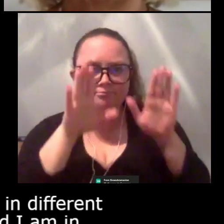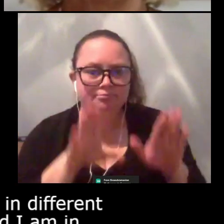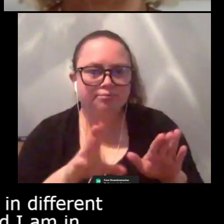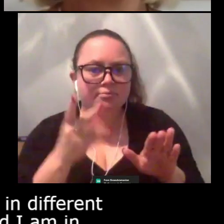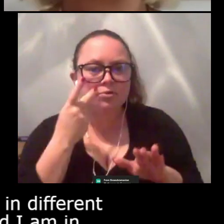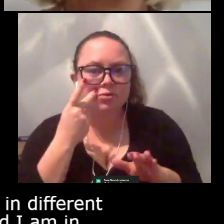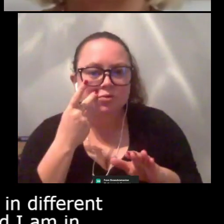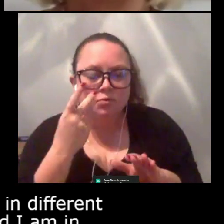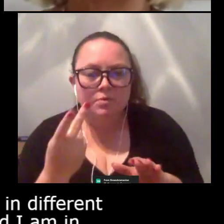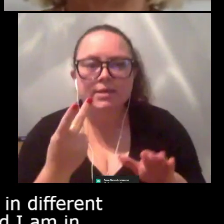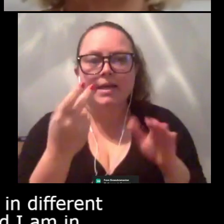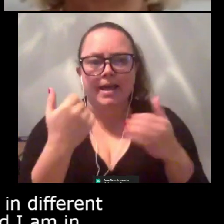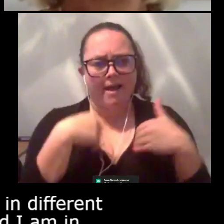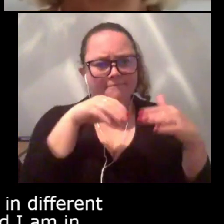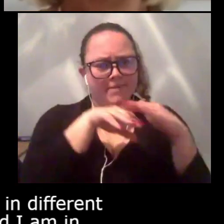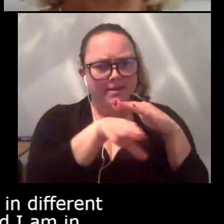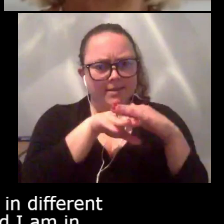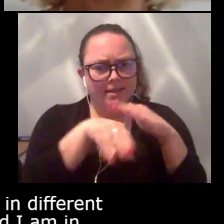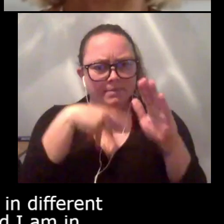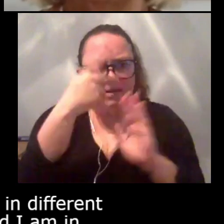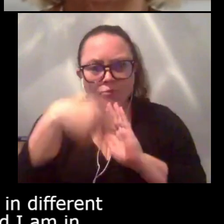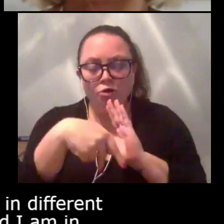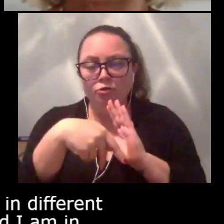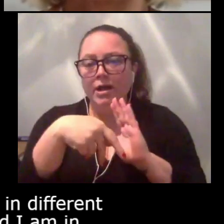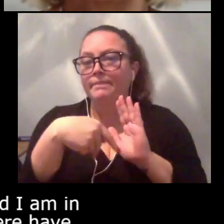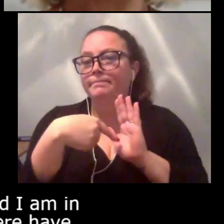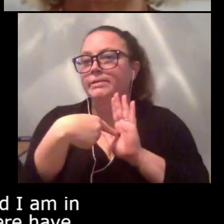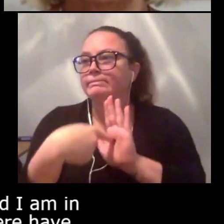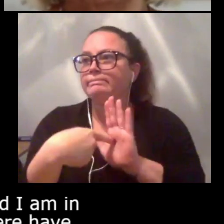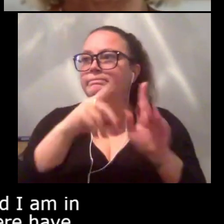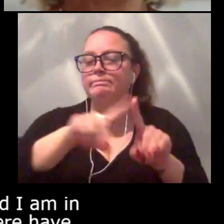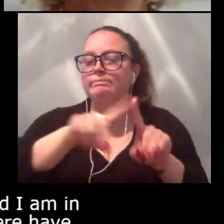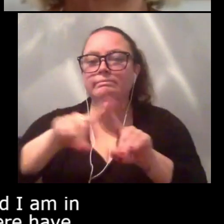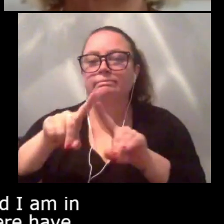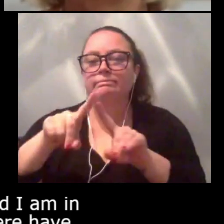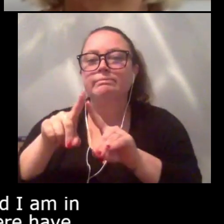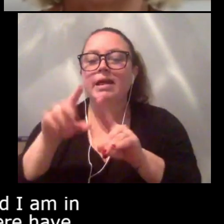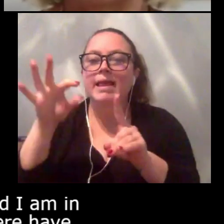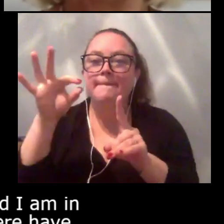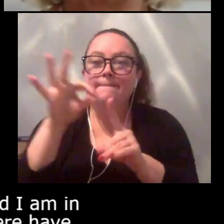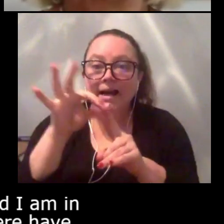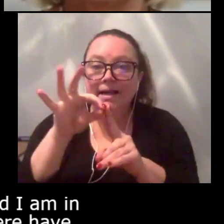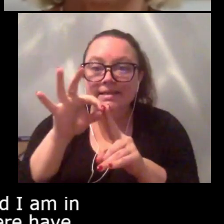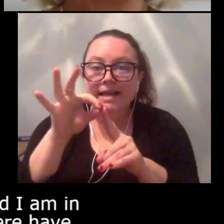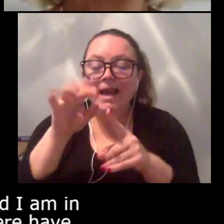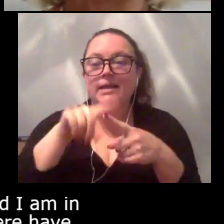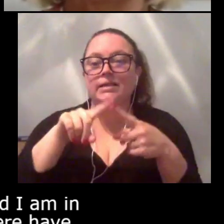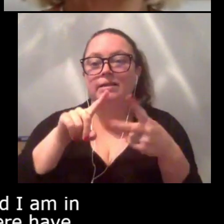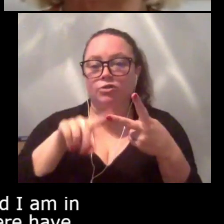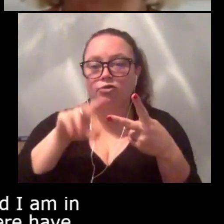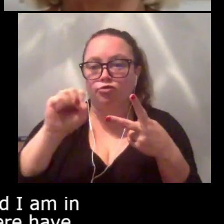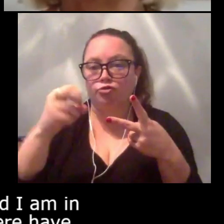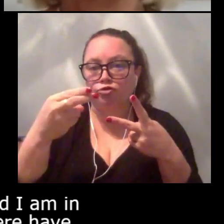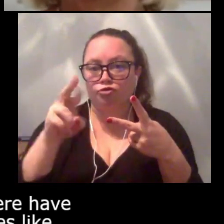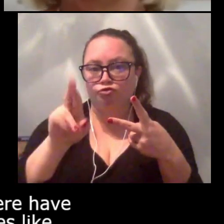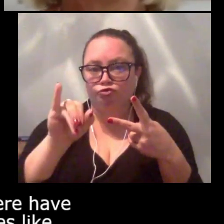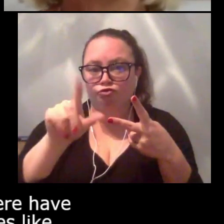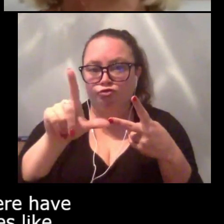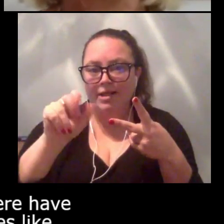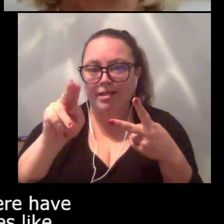accessibility programs, for example, in countries like Pakistan and Sri Lanka, and there has been quite a lot